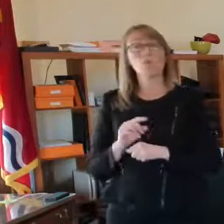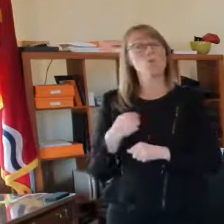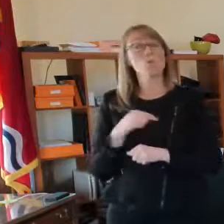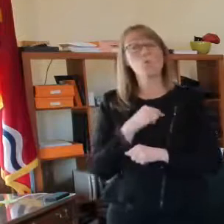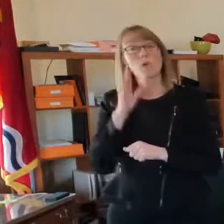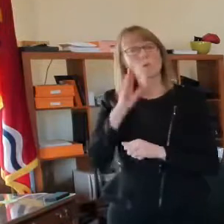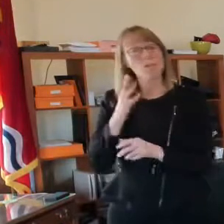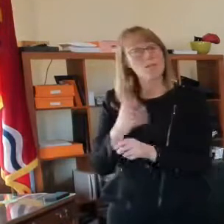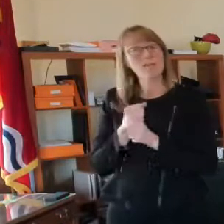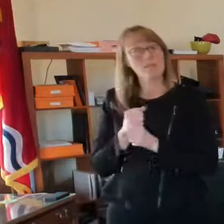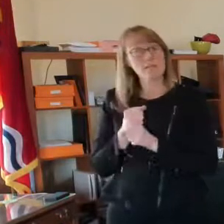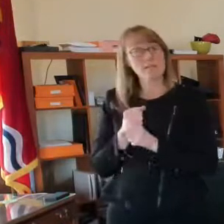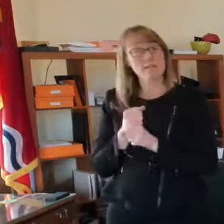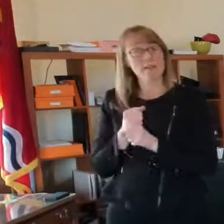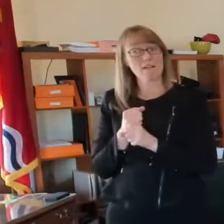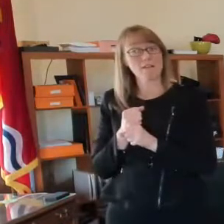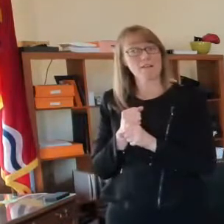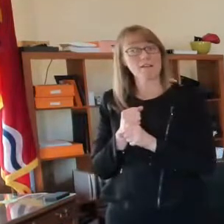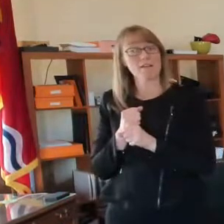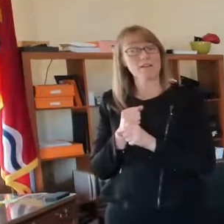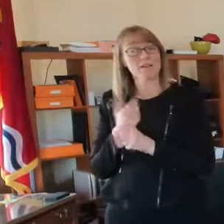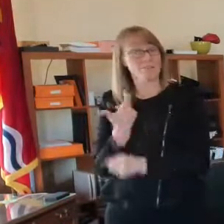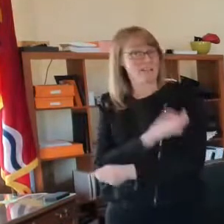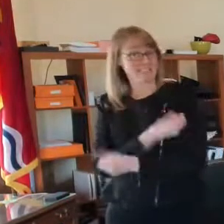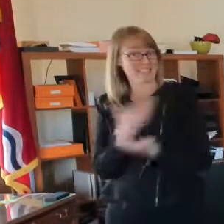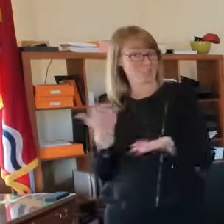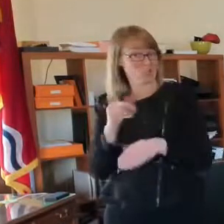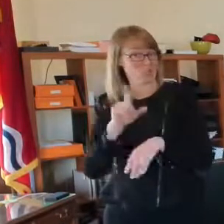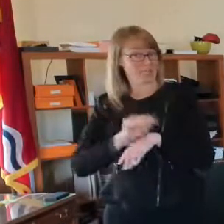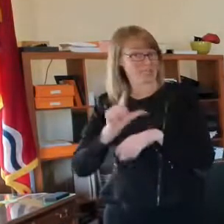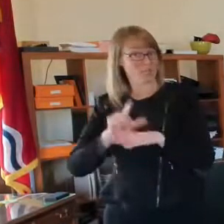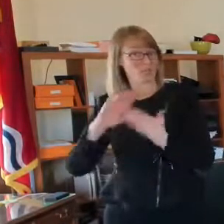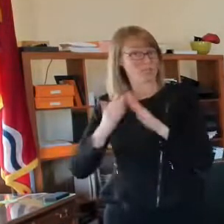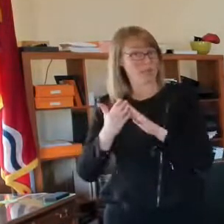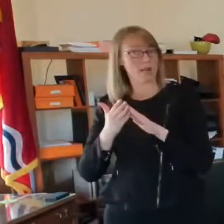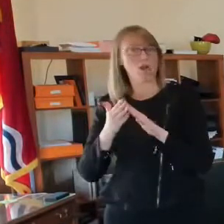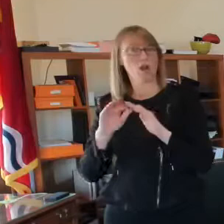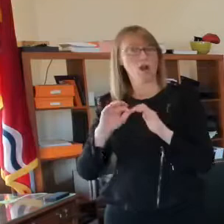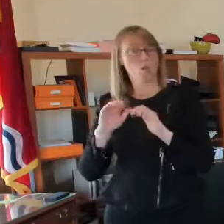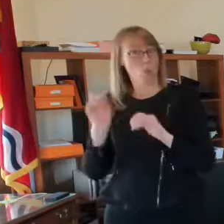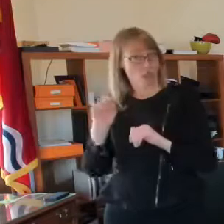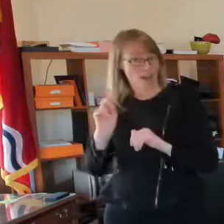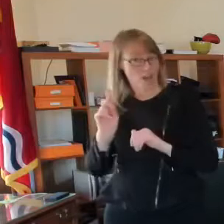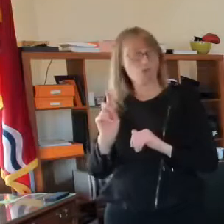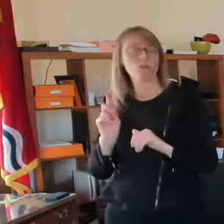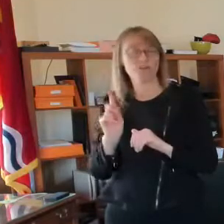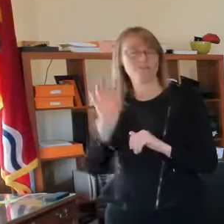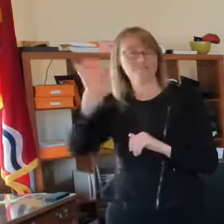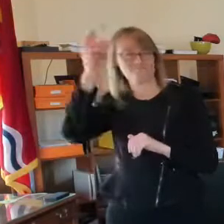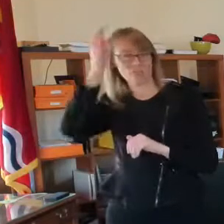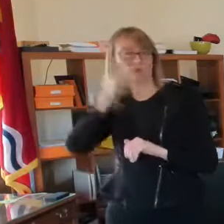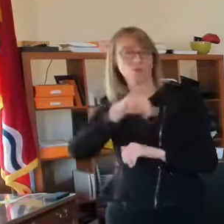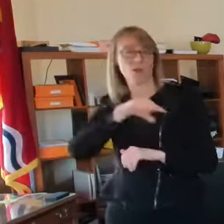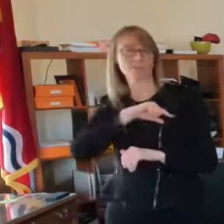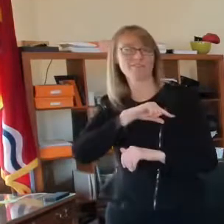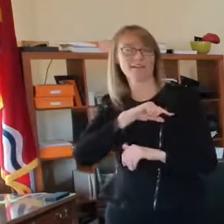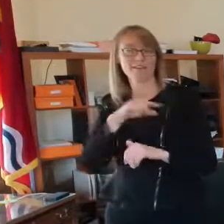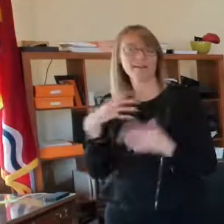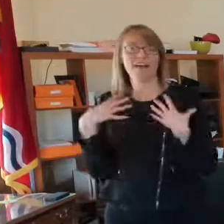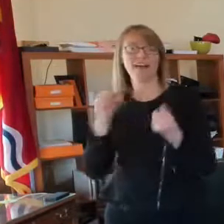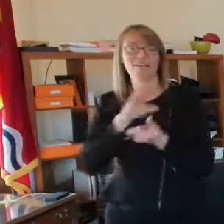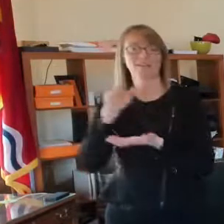federally qualified health centers. And we are figuring out when we get them what is the best way to roll them